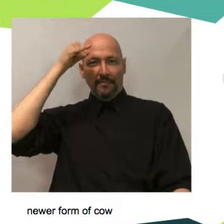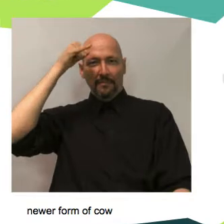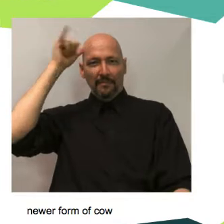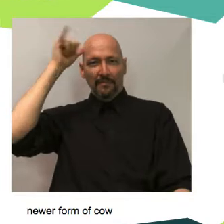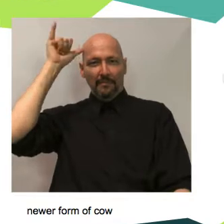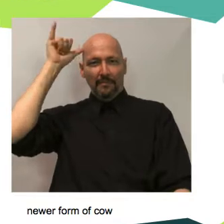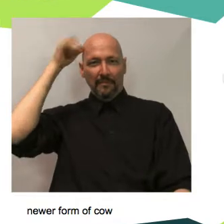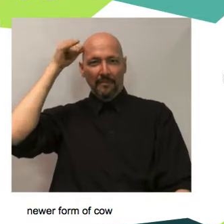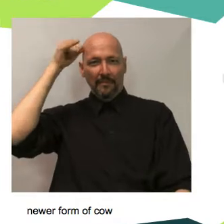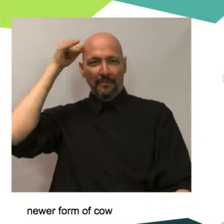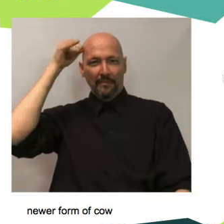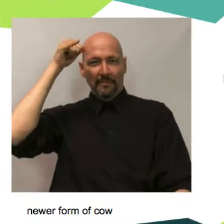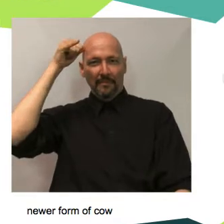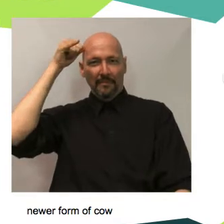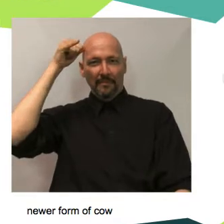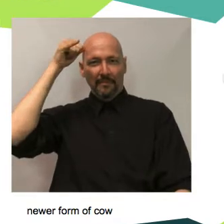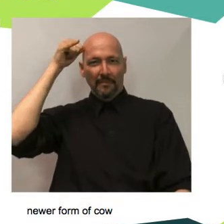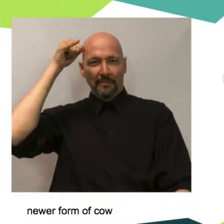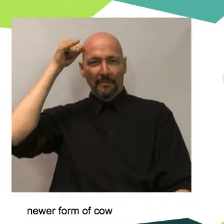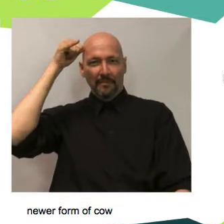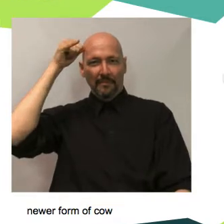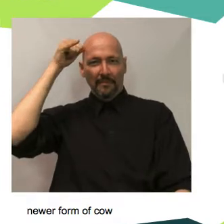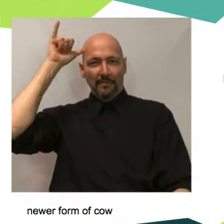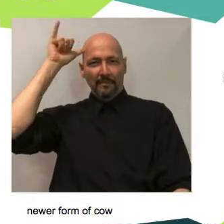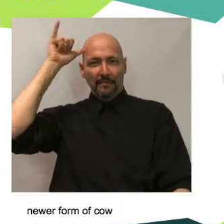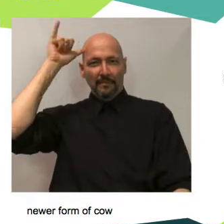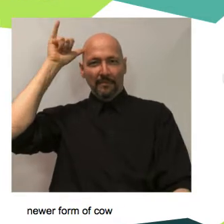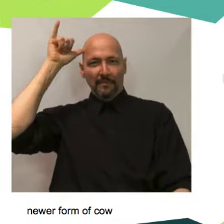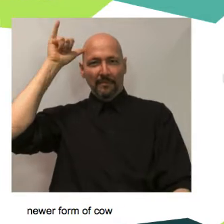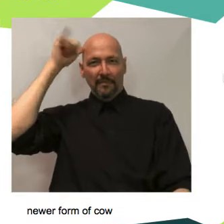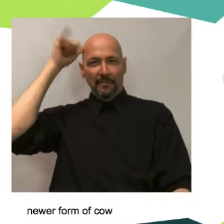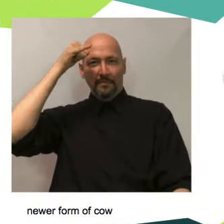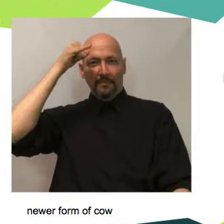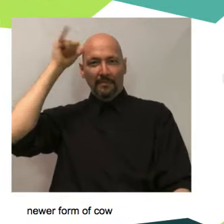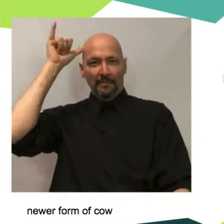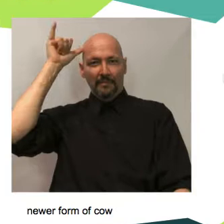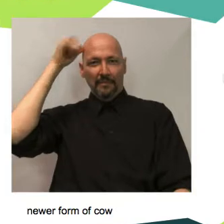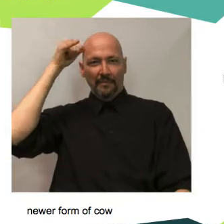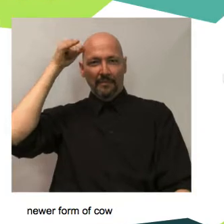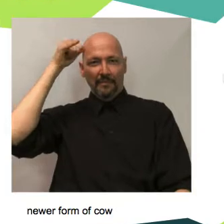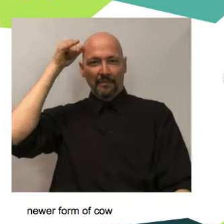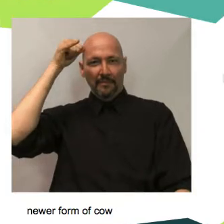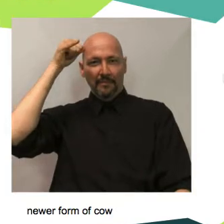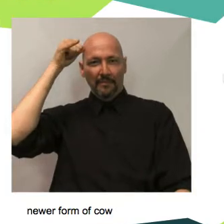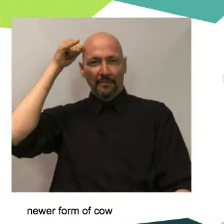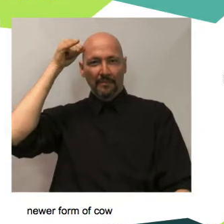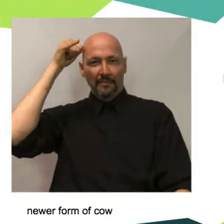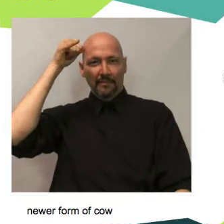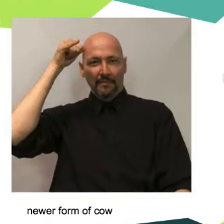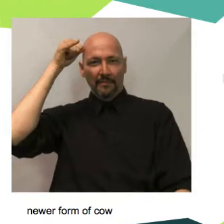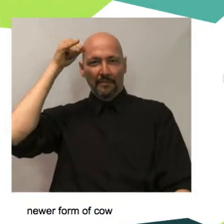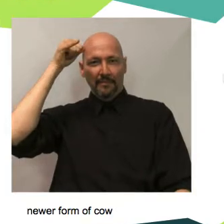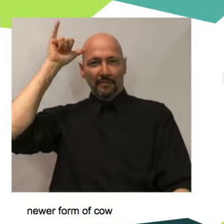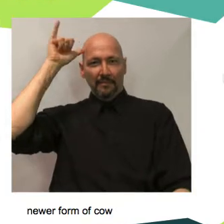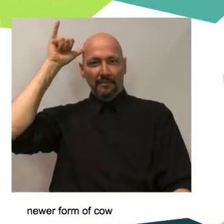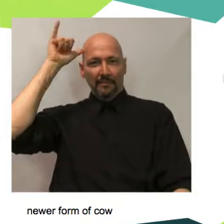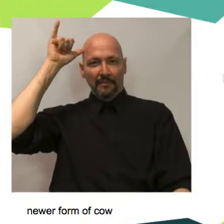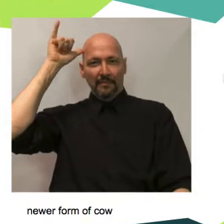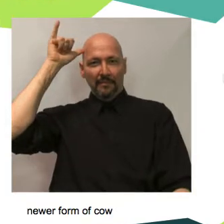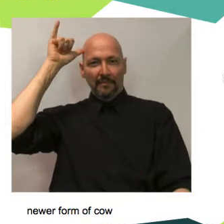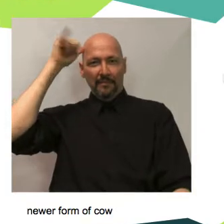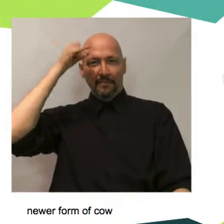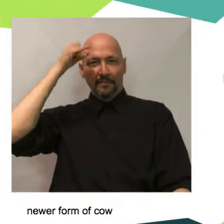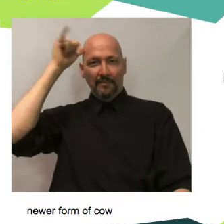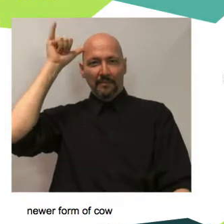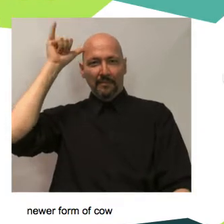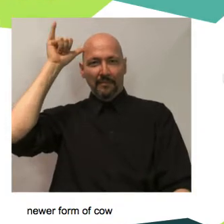version you only need one um that makes sense right because you know harking back to written language where uh you know simplified chinese characters